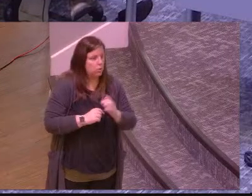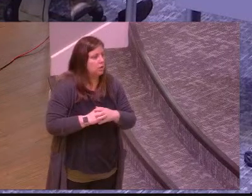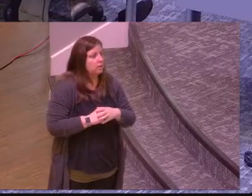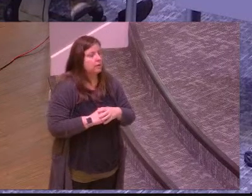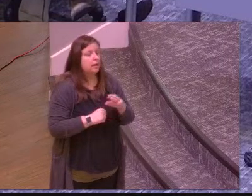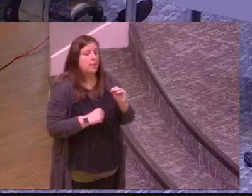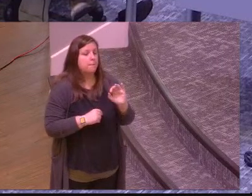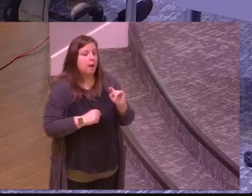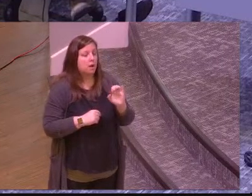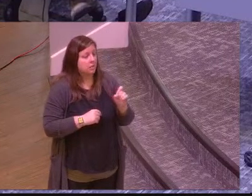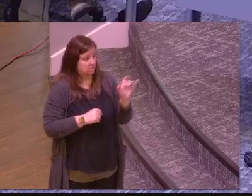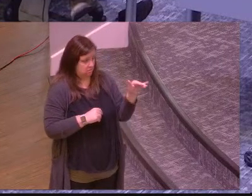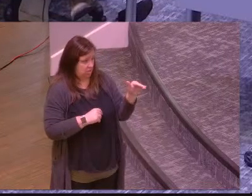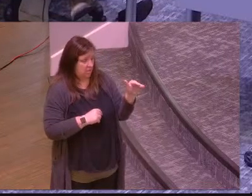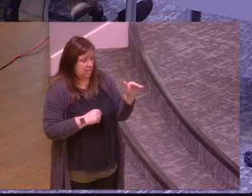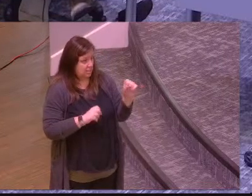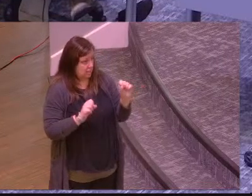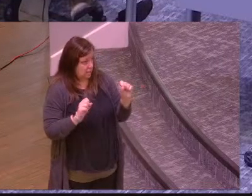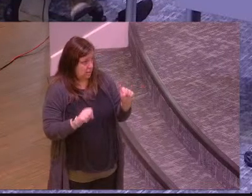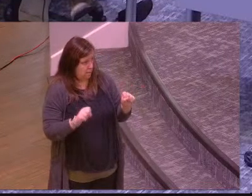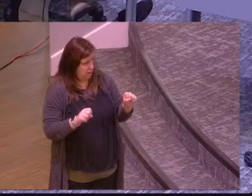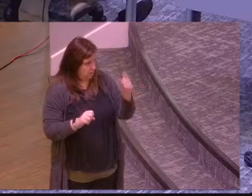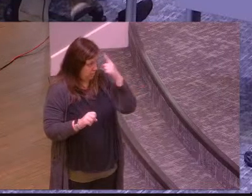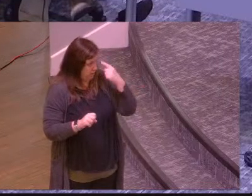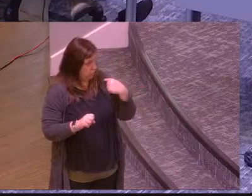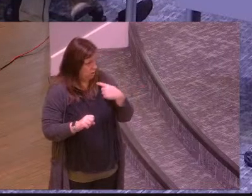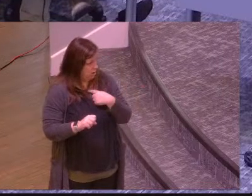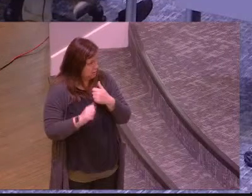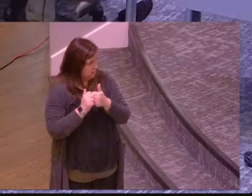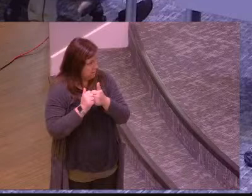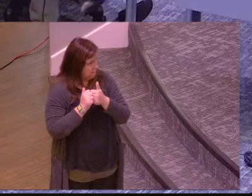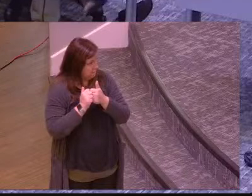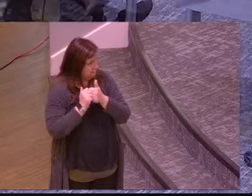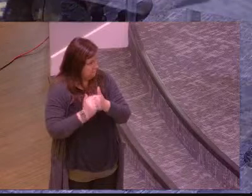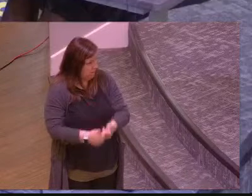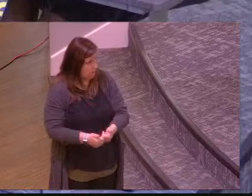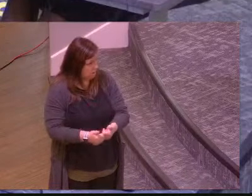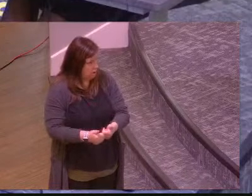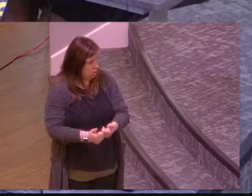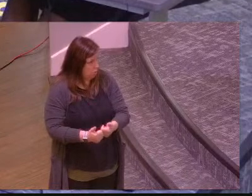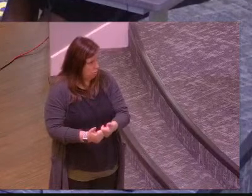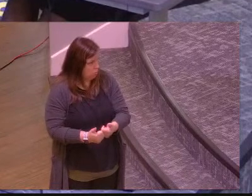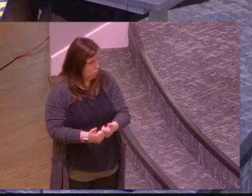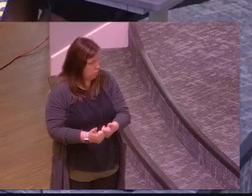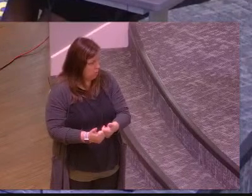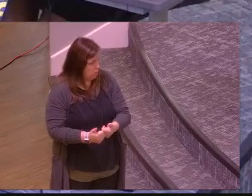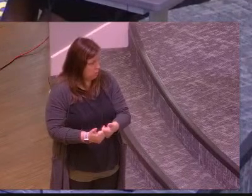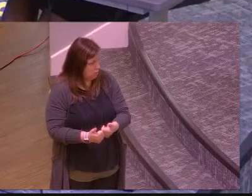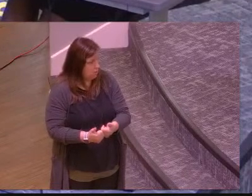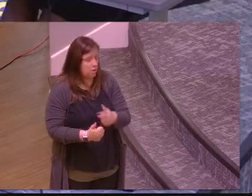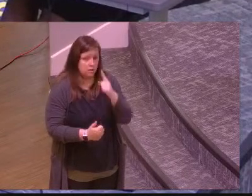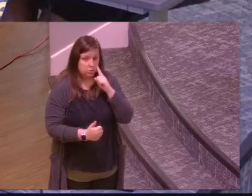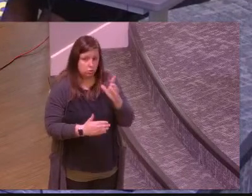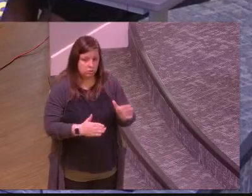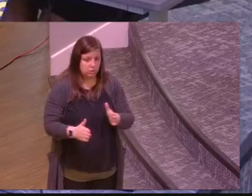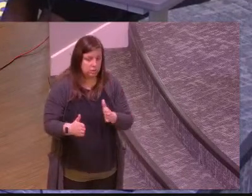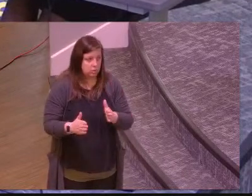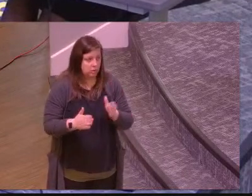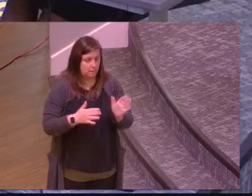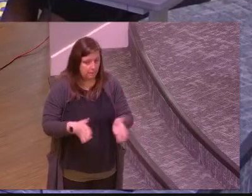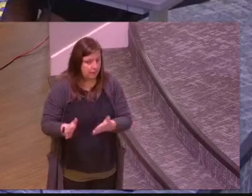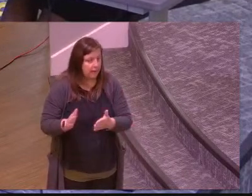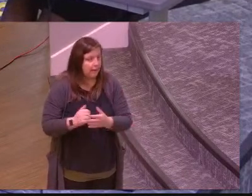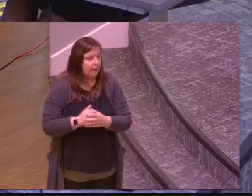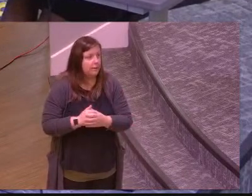that we could follow these for, to be intentional about adding, the areas that